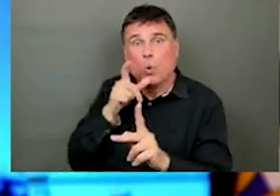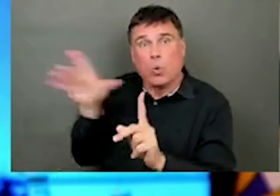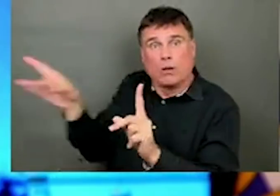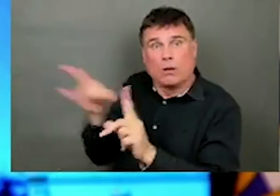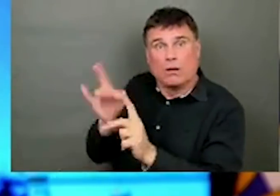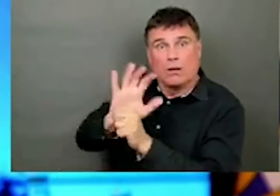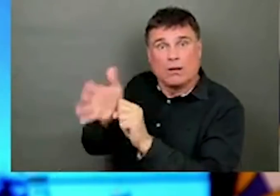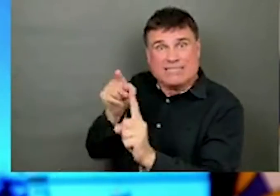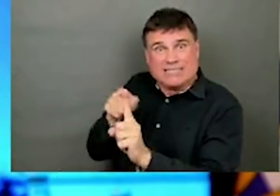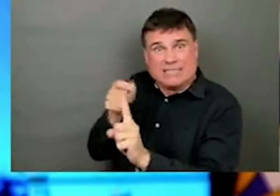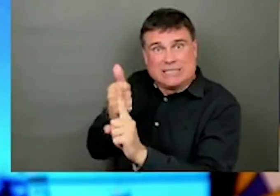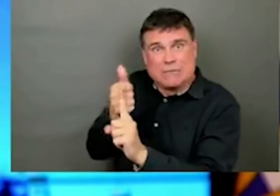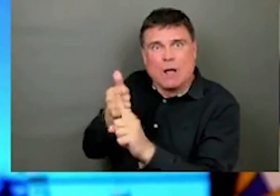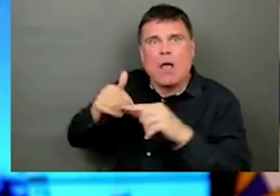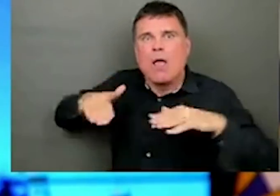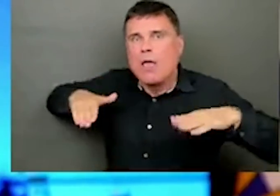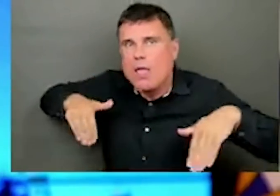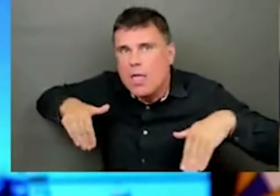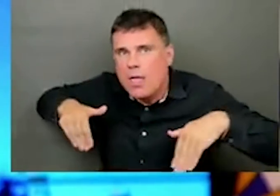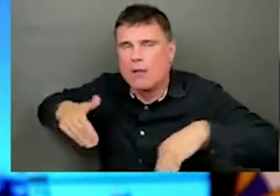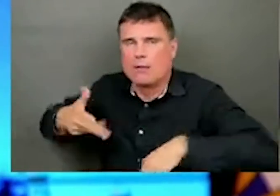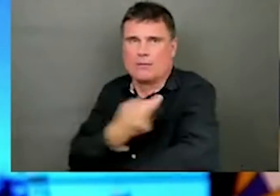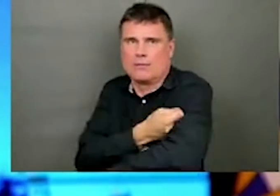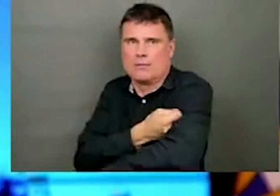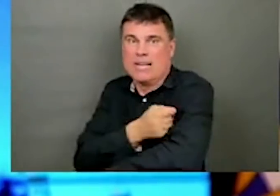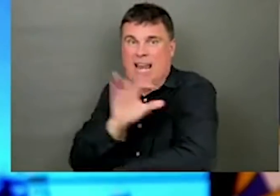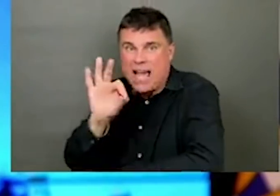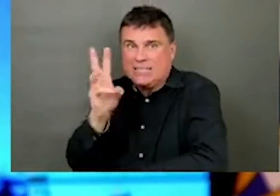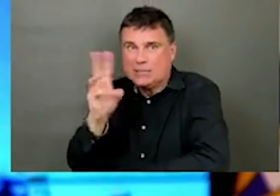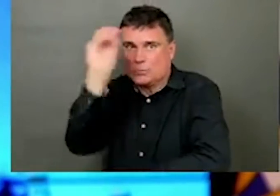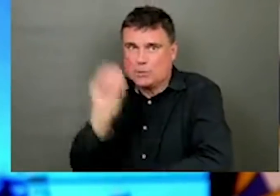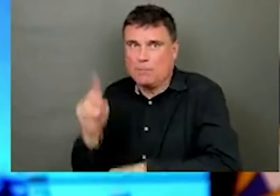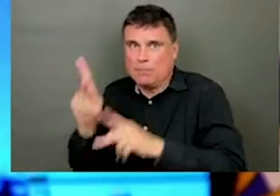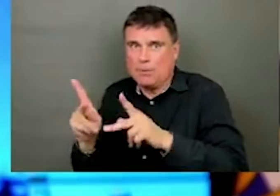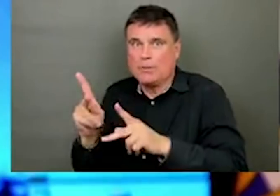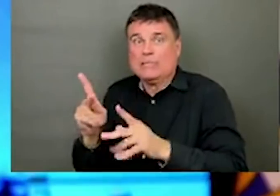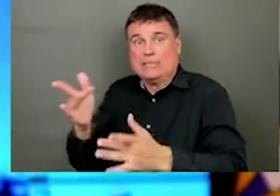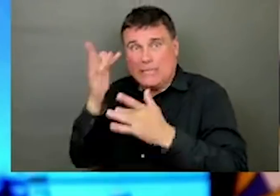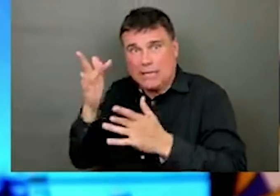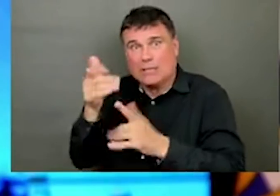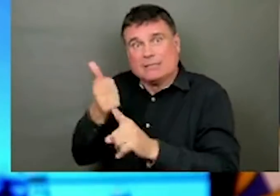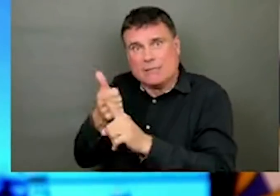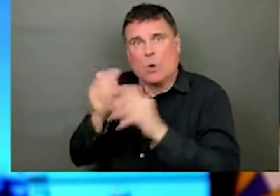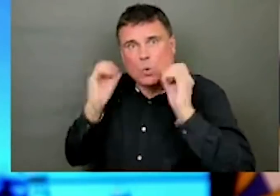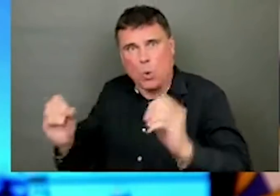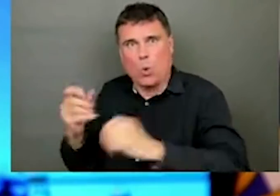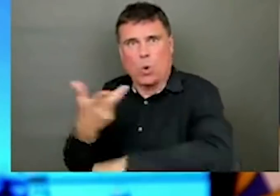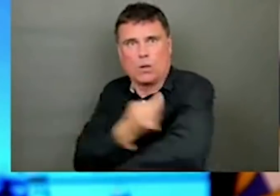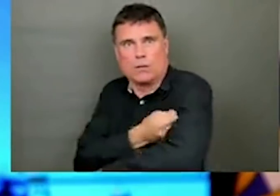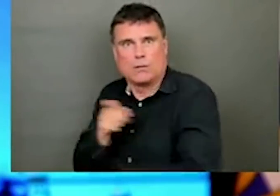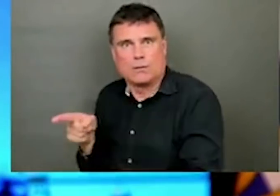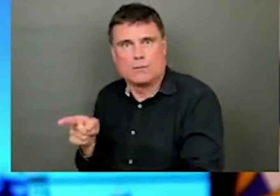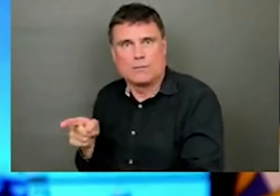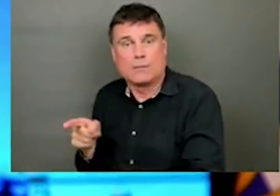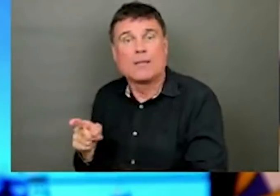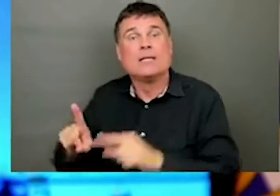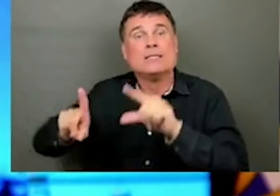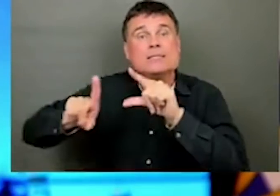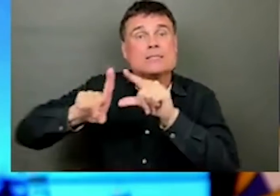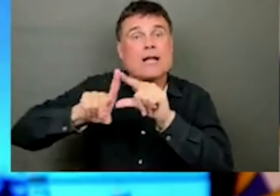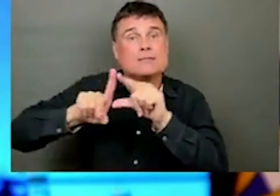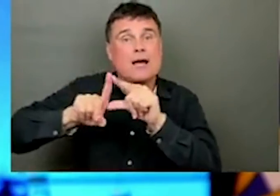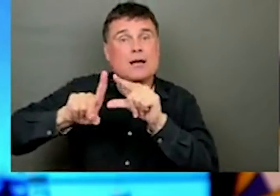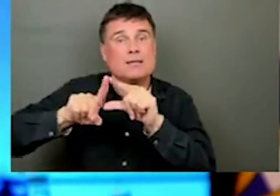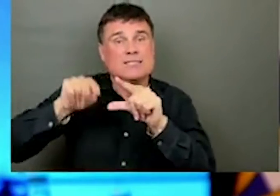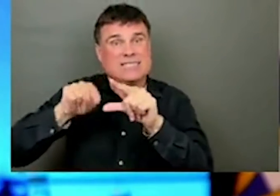that's the difference that we're in right now. And yes, when we have a highly transmissible variant, it means that it can move quickly through